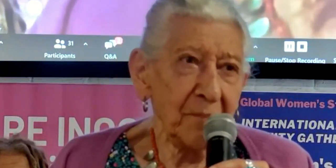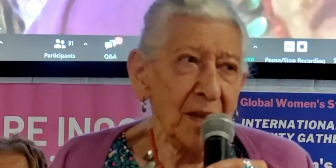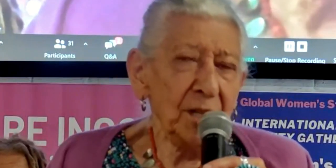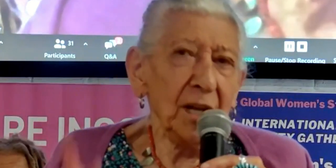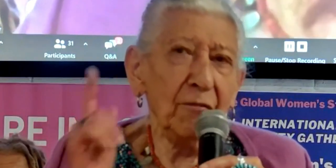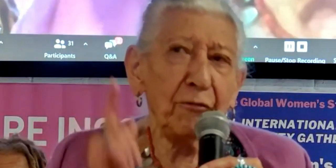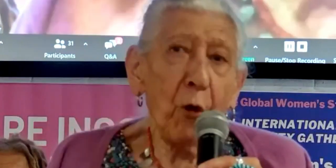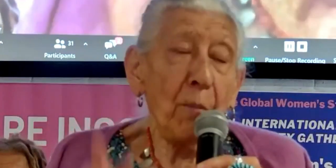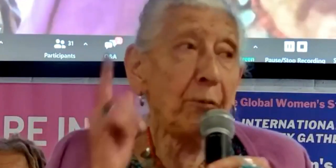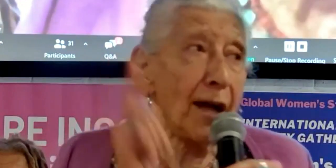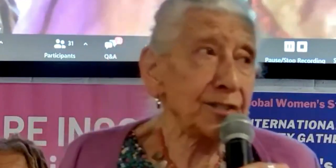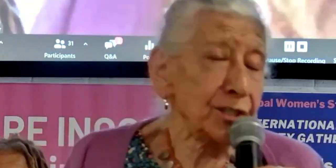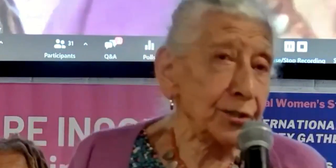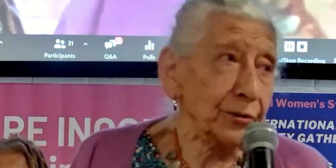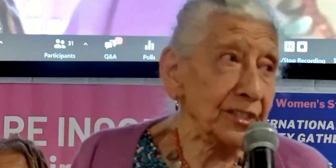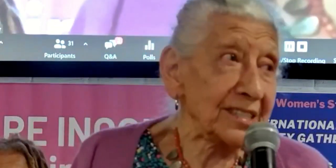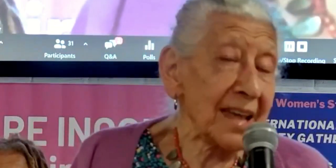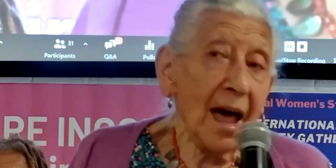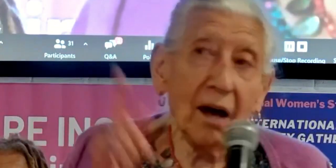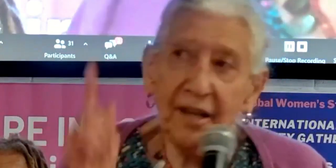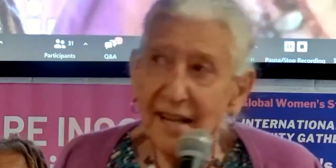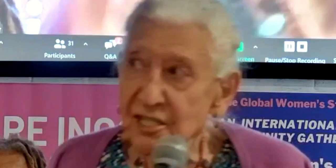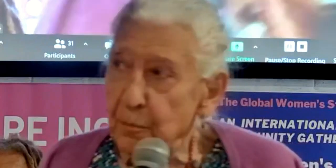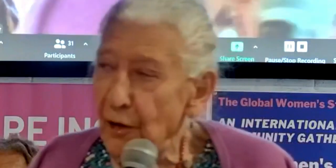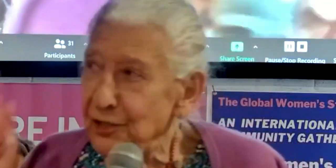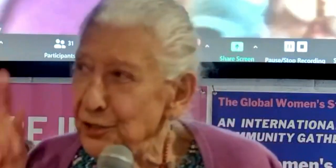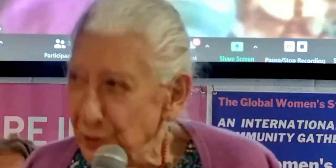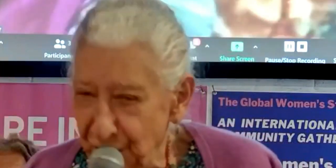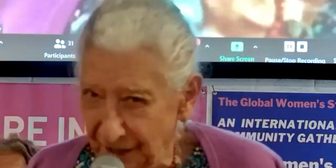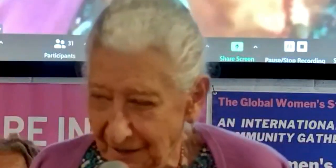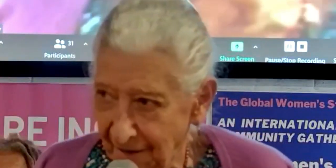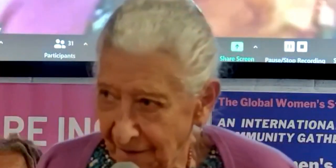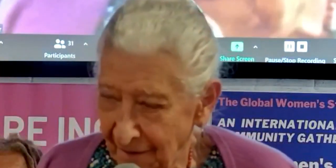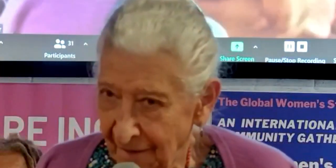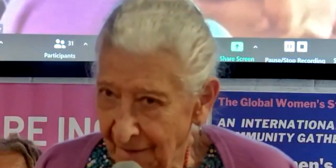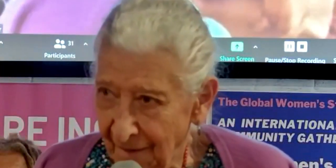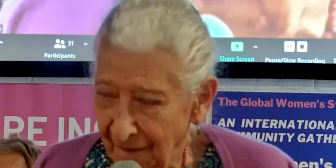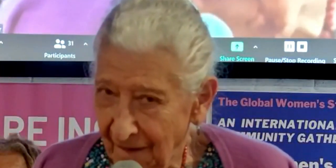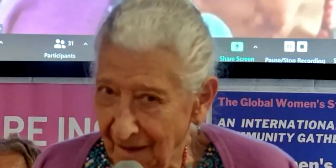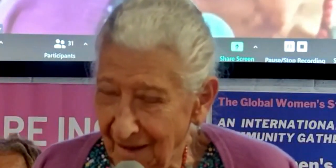them, for prostitutes against prostitution.